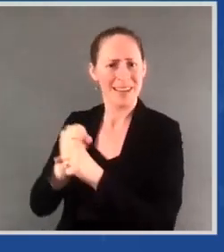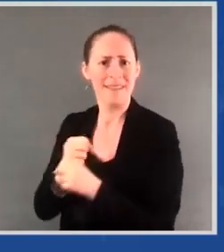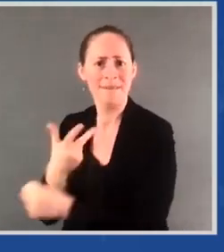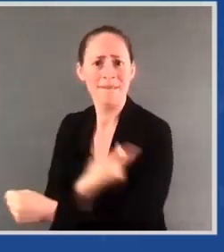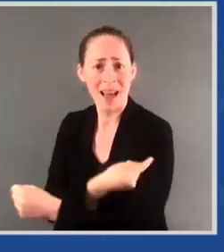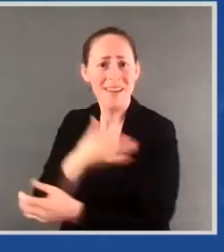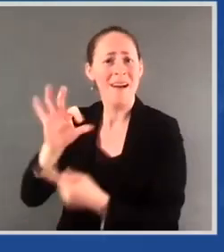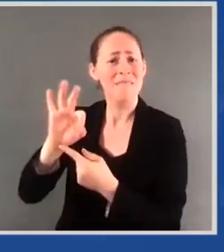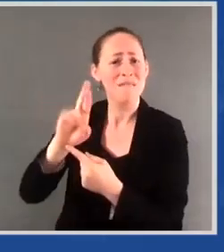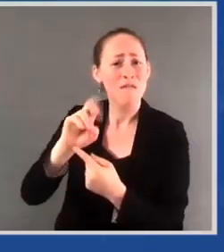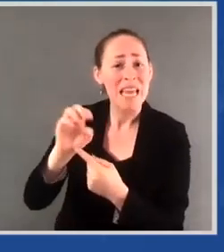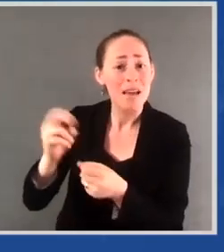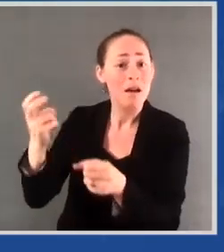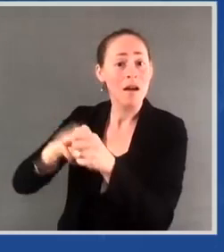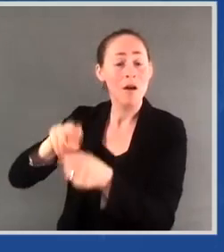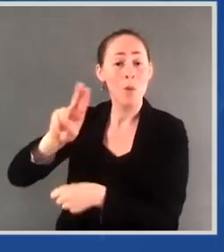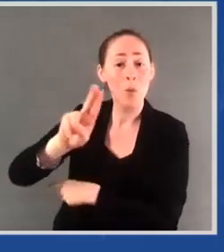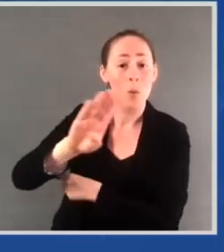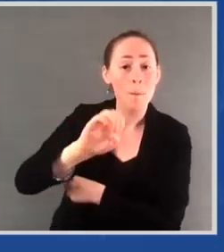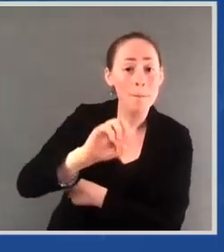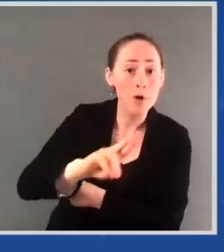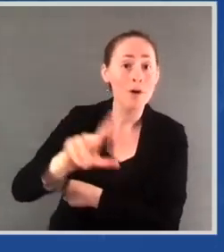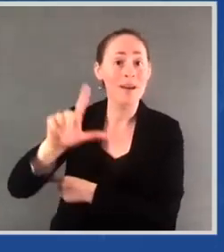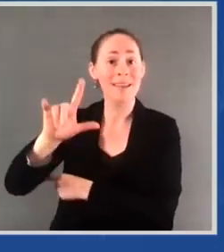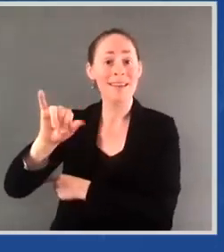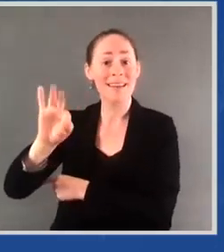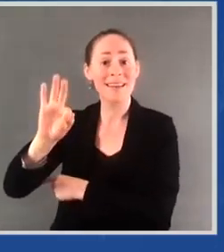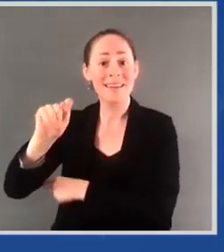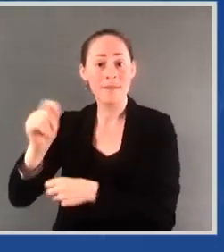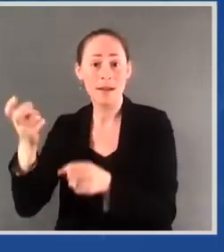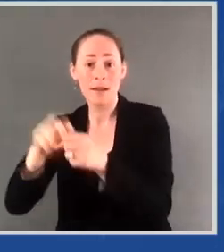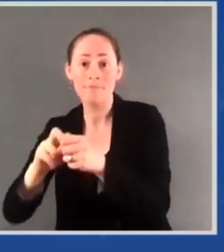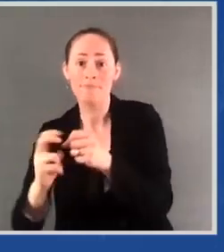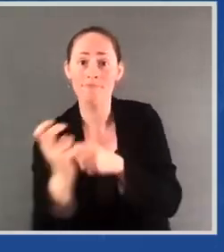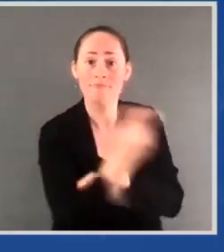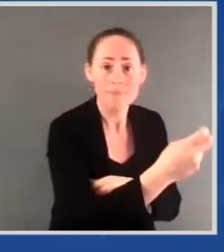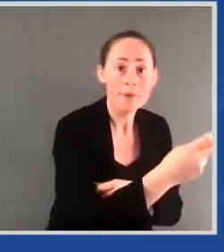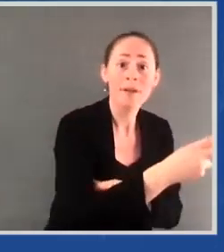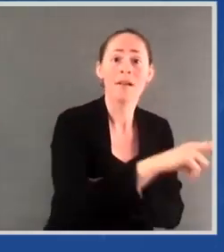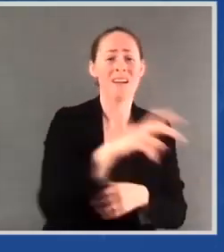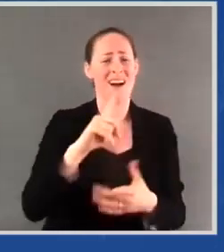ride to and from vaccination sites. I want to thank Uber and Lyft for their cooperation.